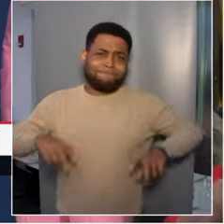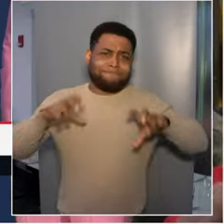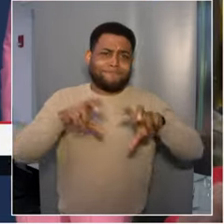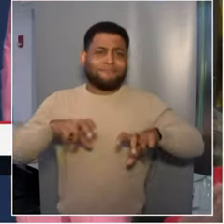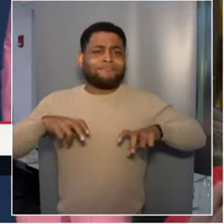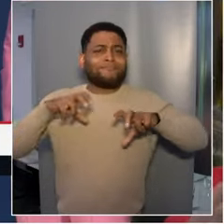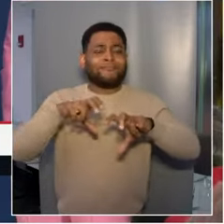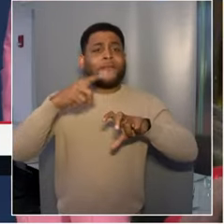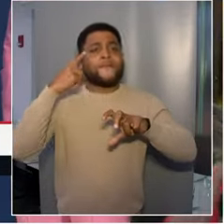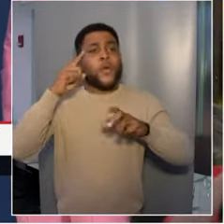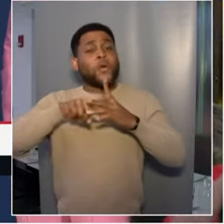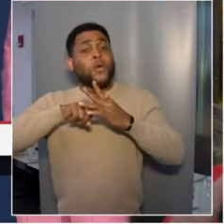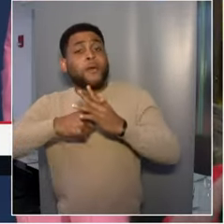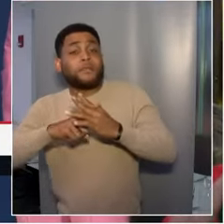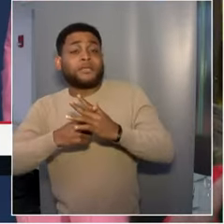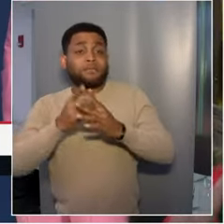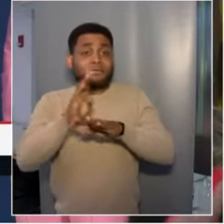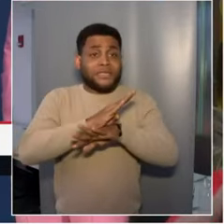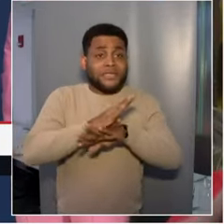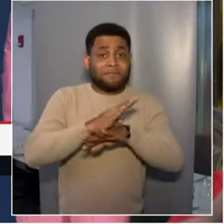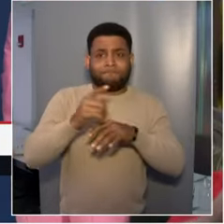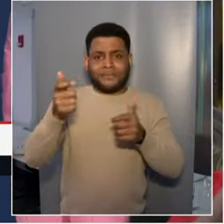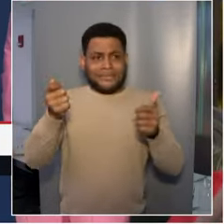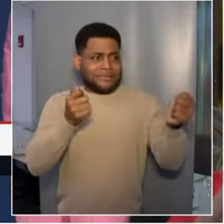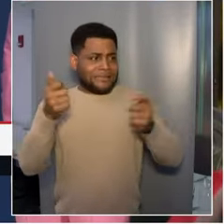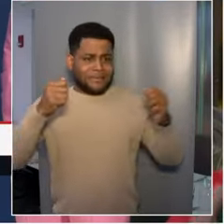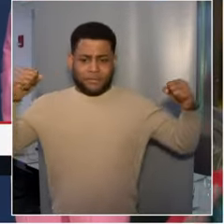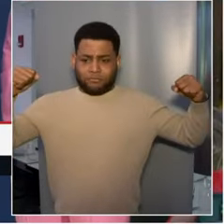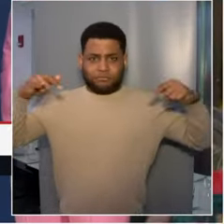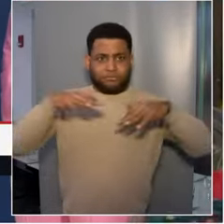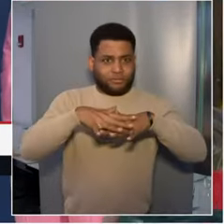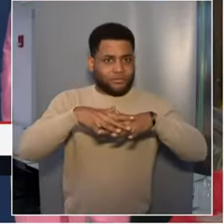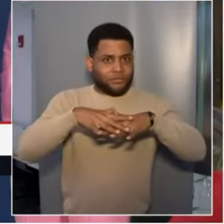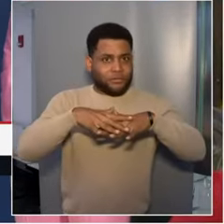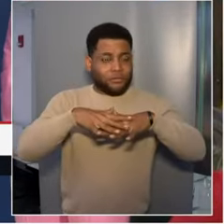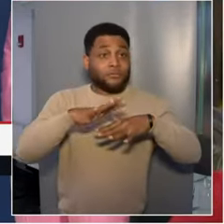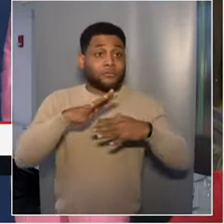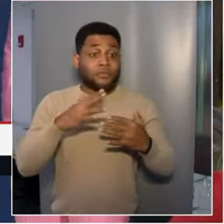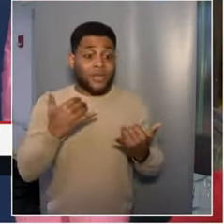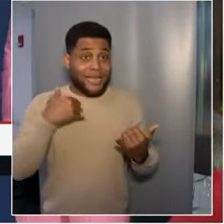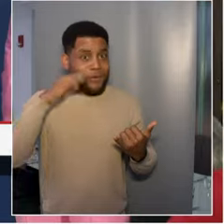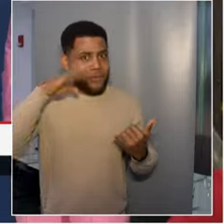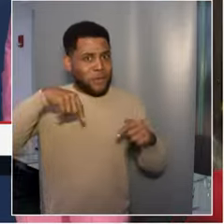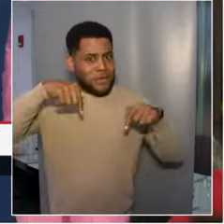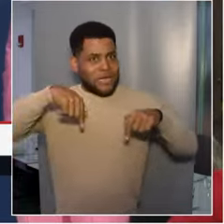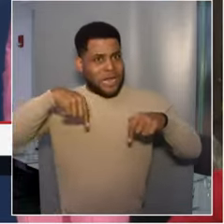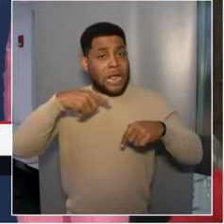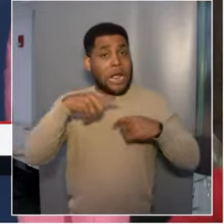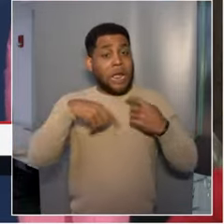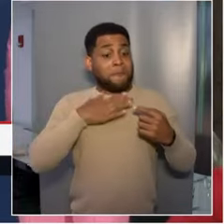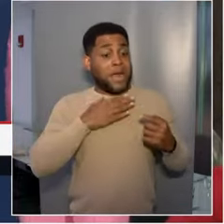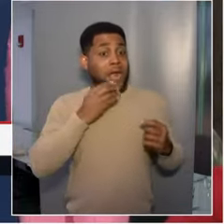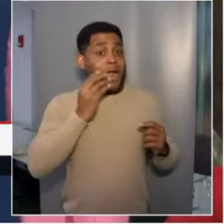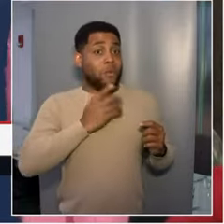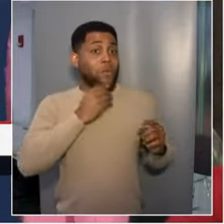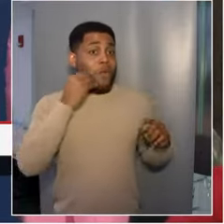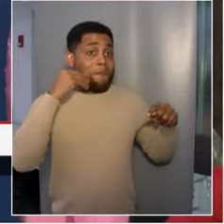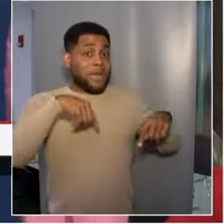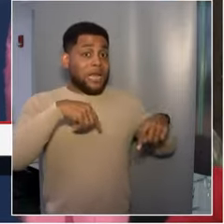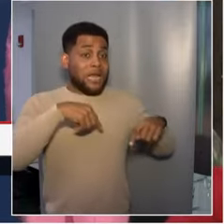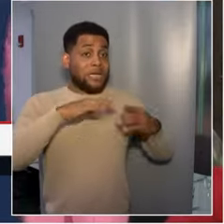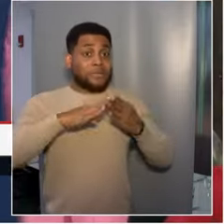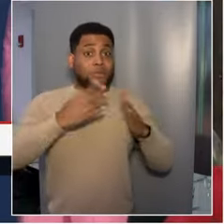businesses that will bring the district all the way back. This is what I know about my hometown, that we are